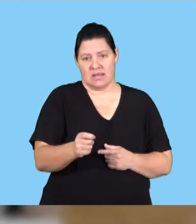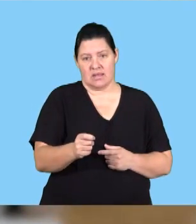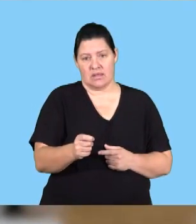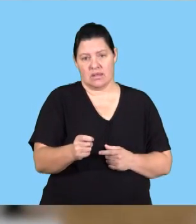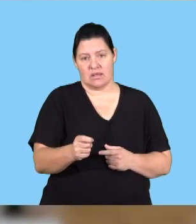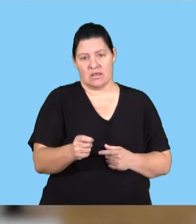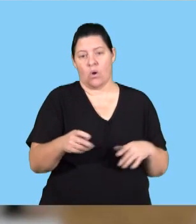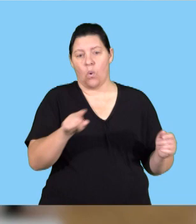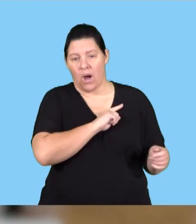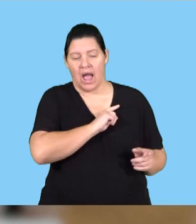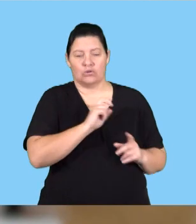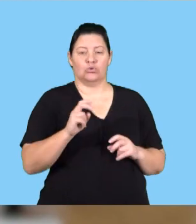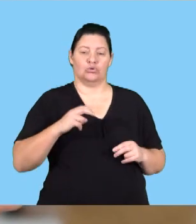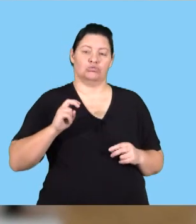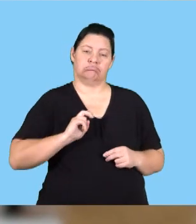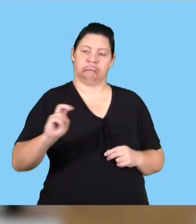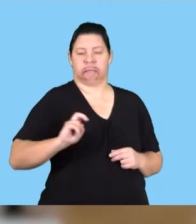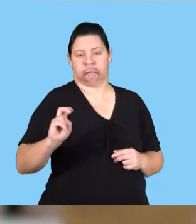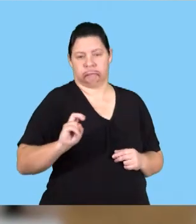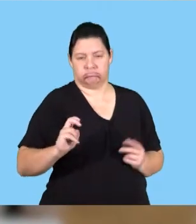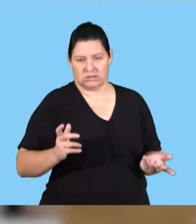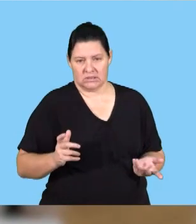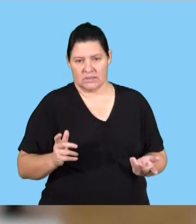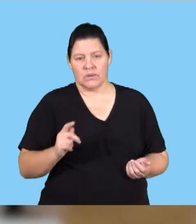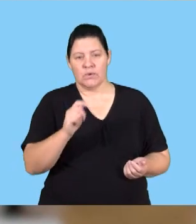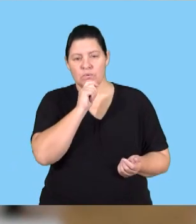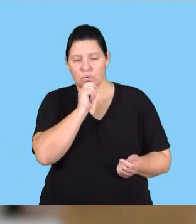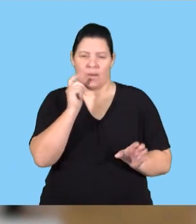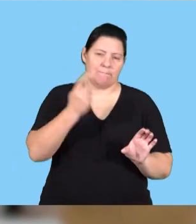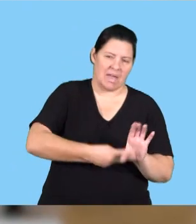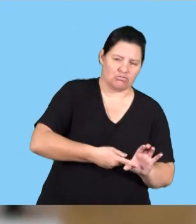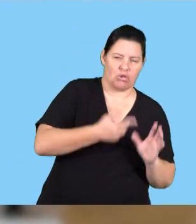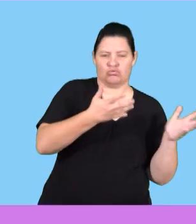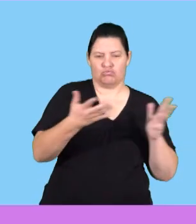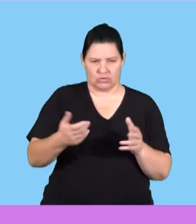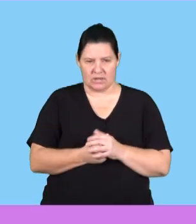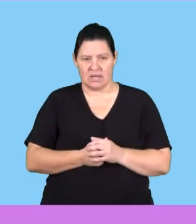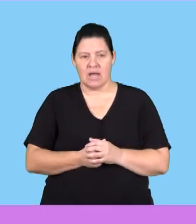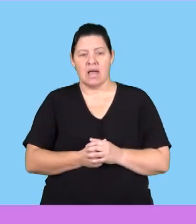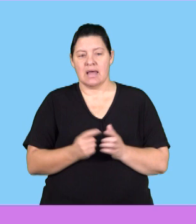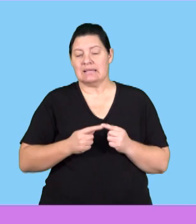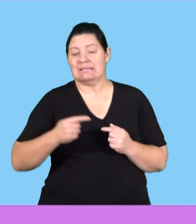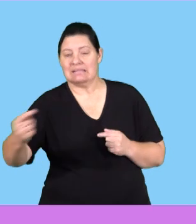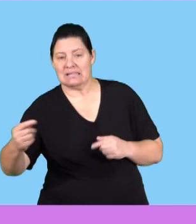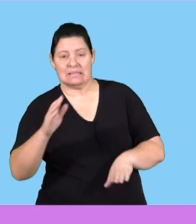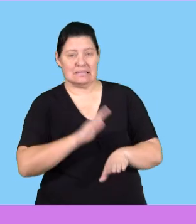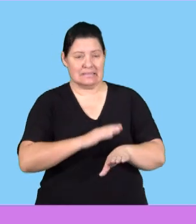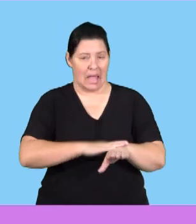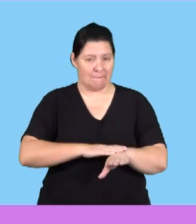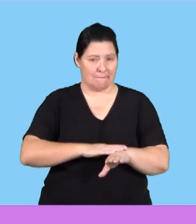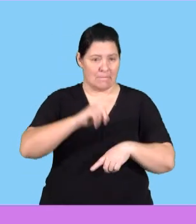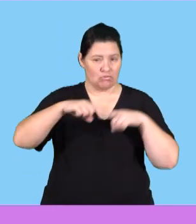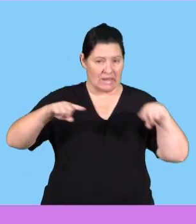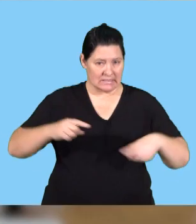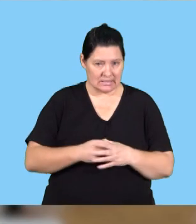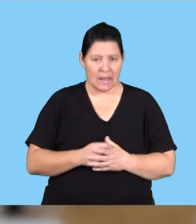for traveling using a specific petrol. And then the distance and time rate will then refer